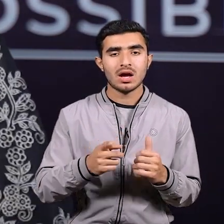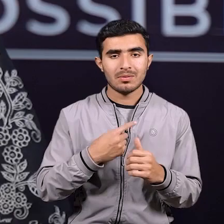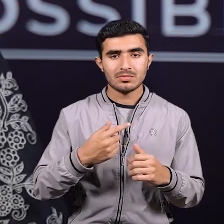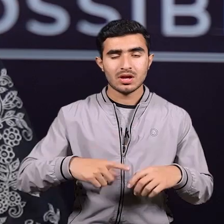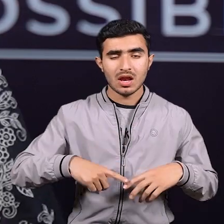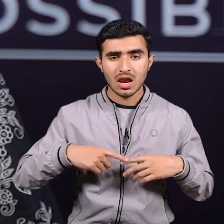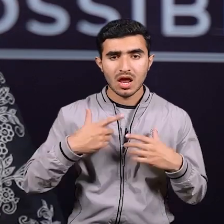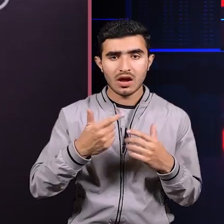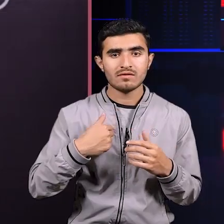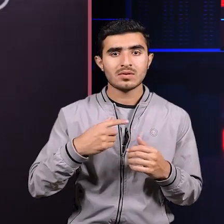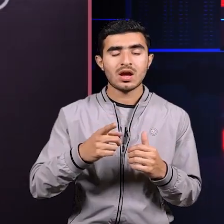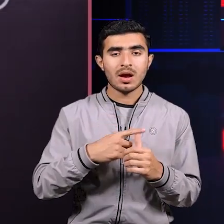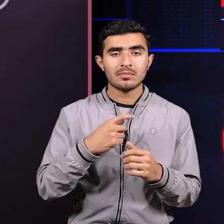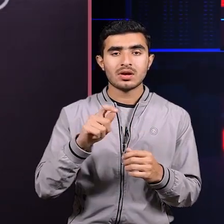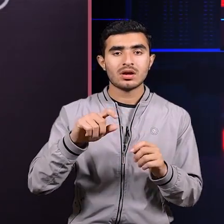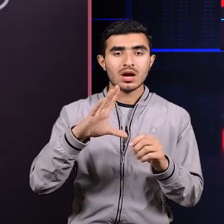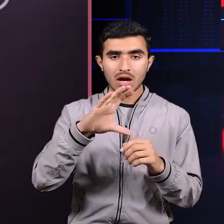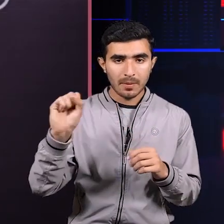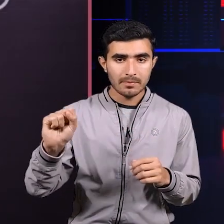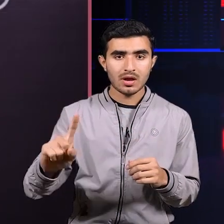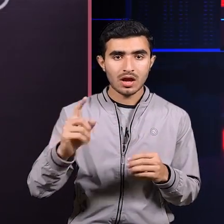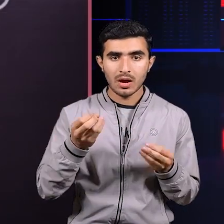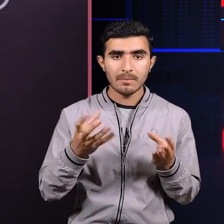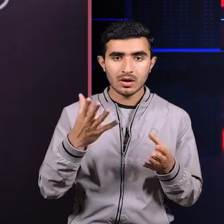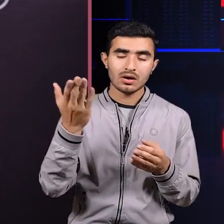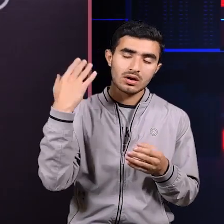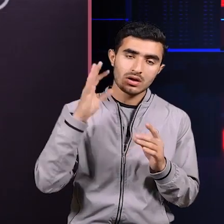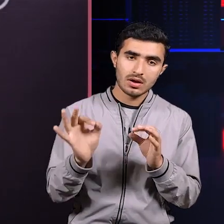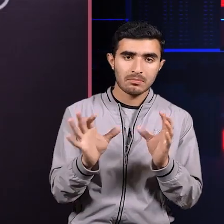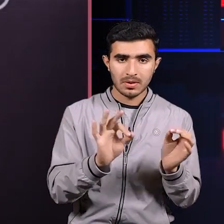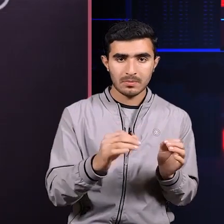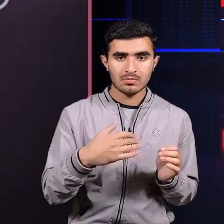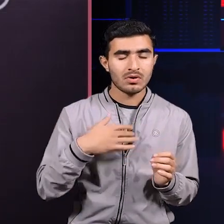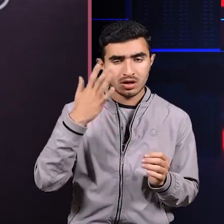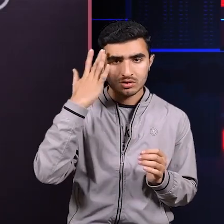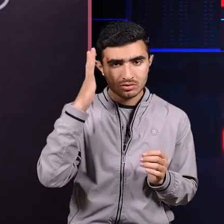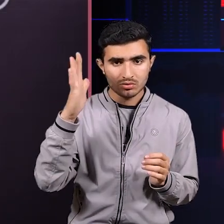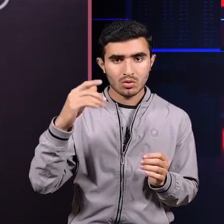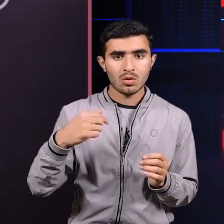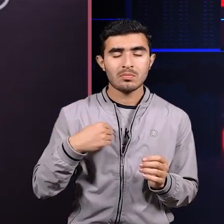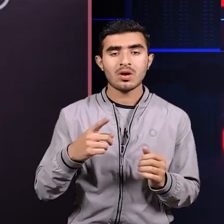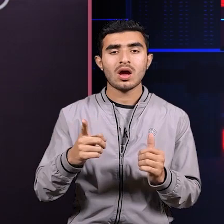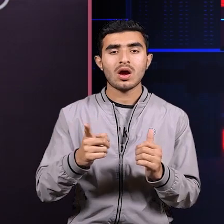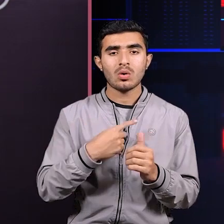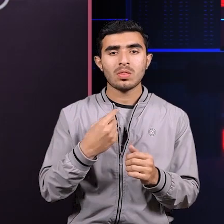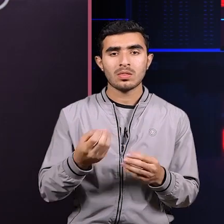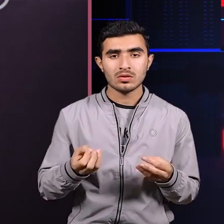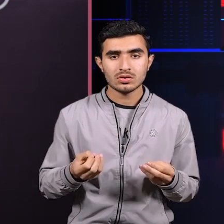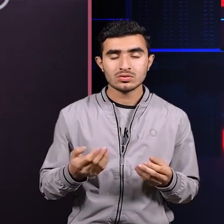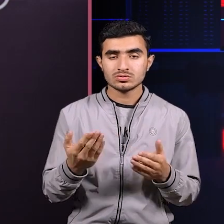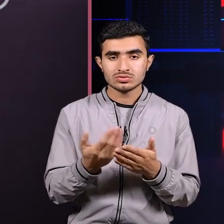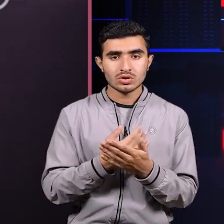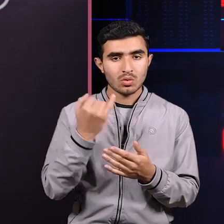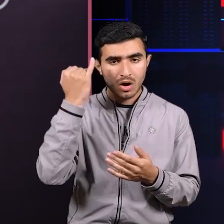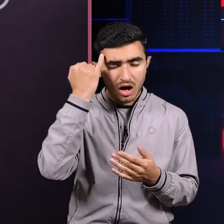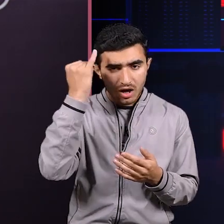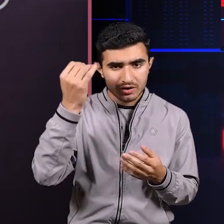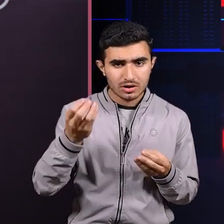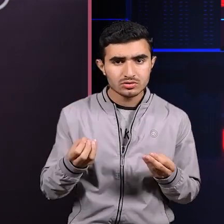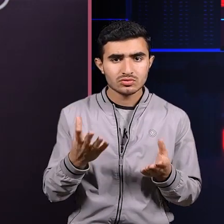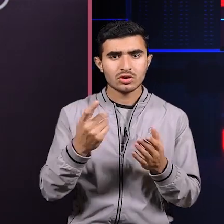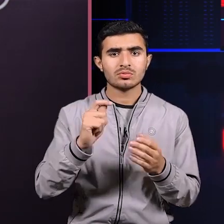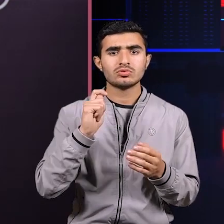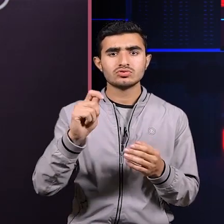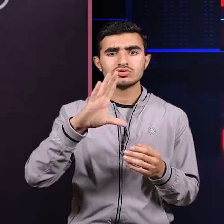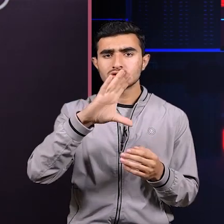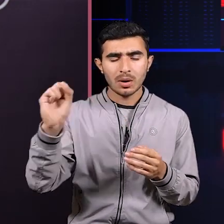my company actually began then. I didn't even realize that I would grow up to have founded such an amazing company,